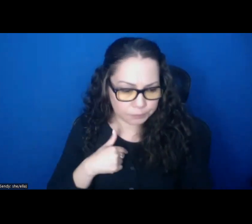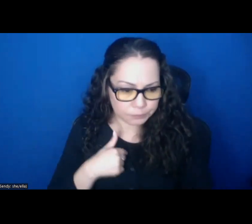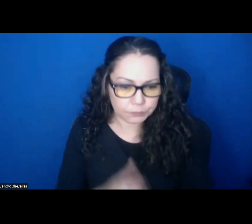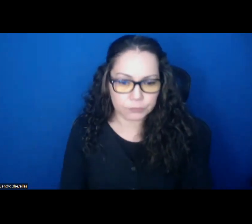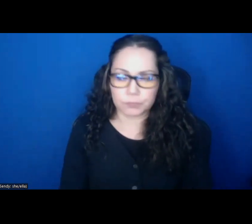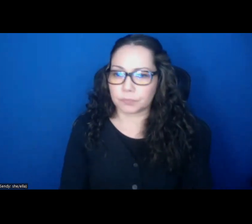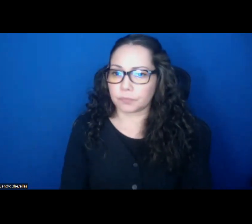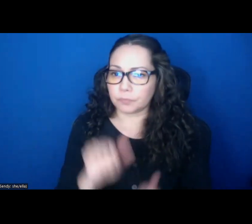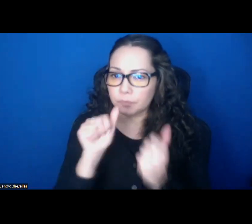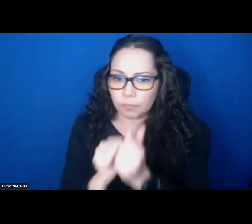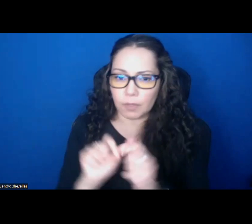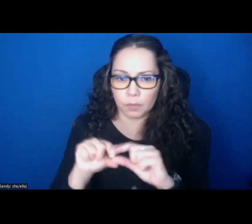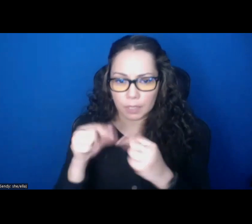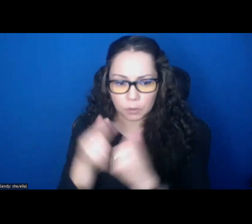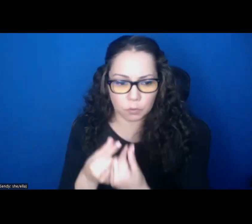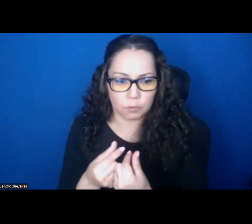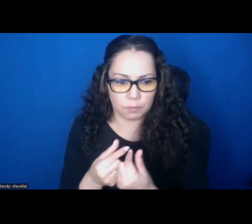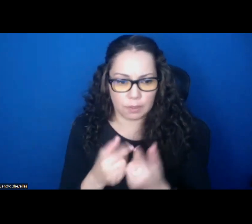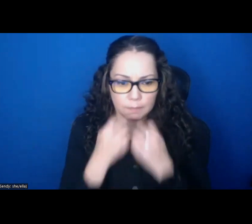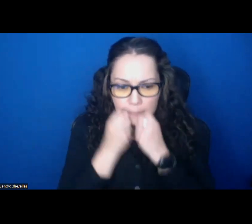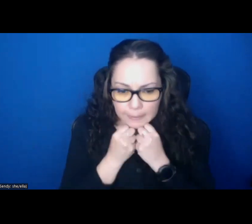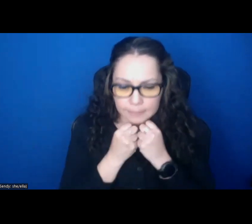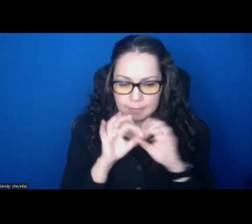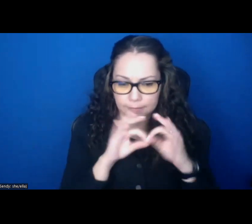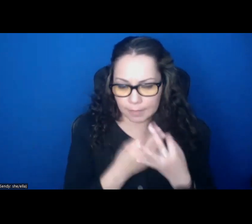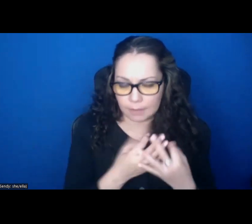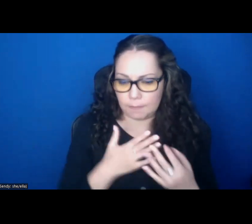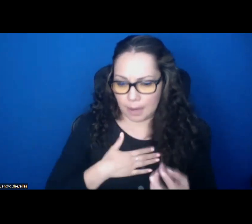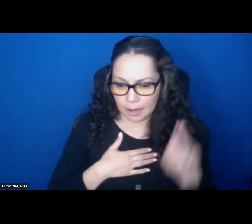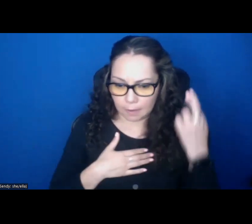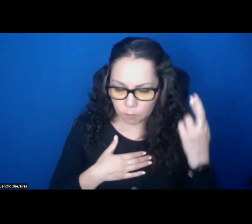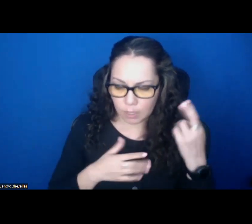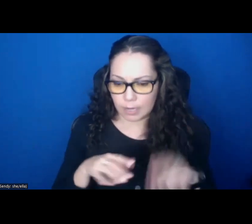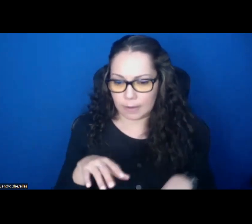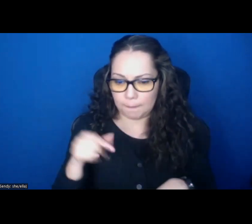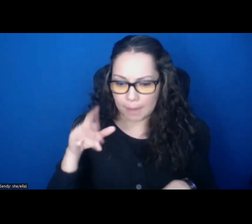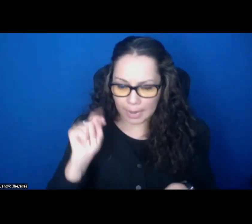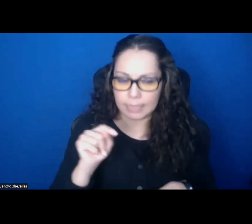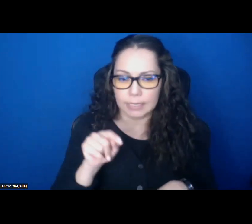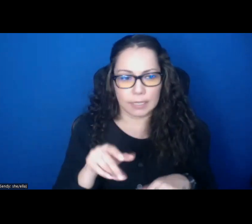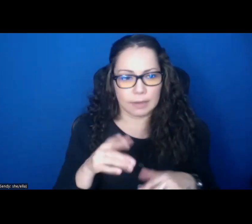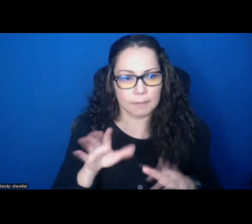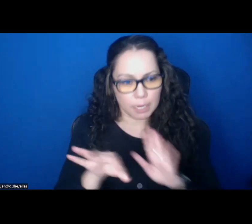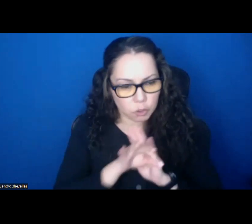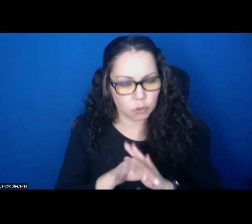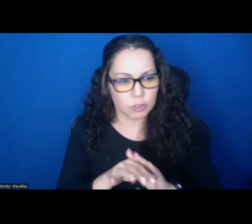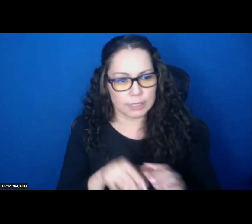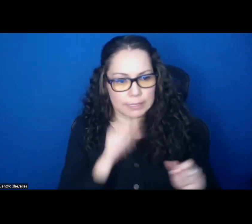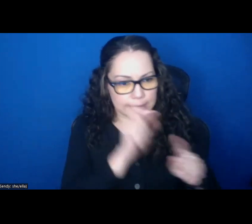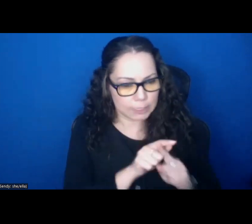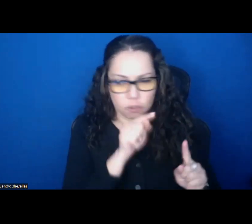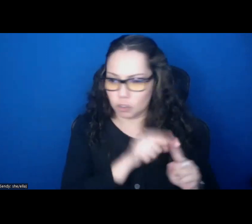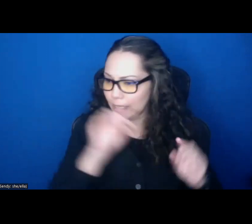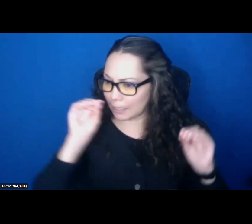And with that group of my loved ones is my friend, Pat, who's a chosen sister. She has no bio family involvement.